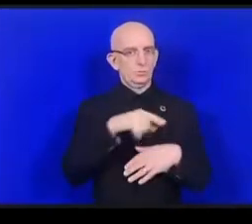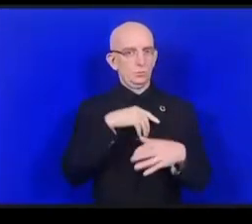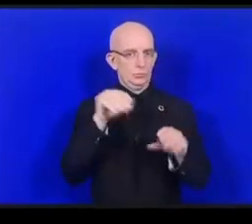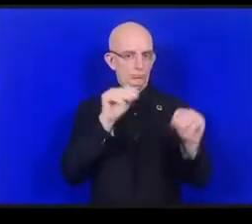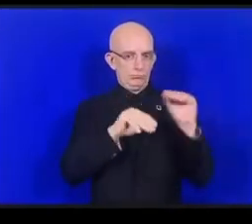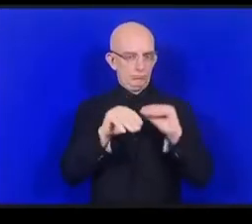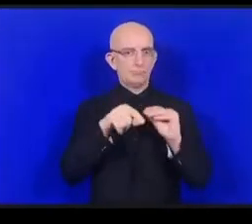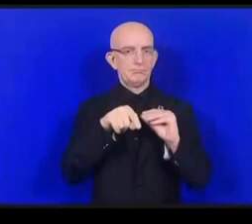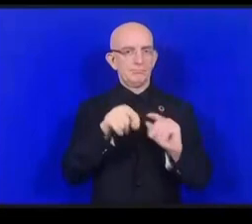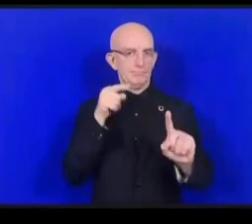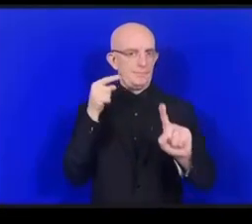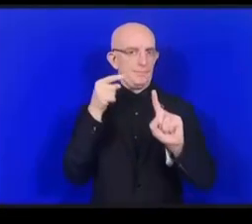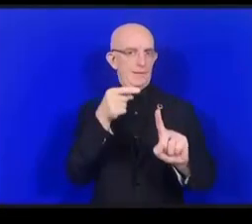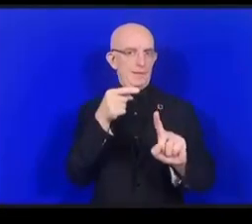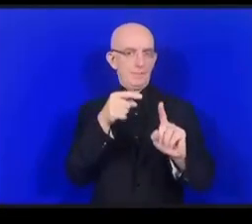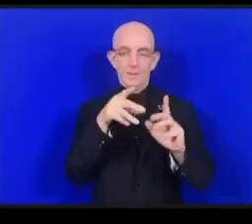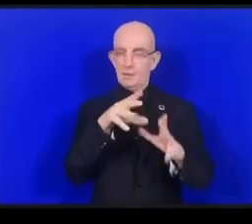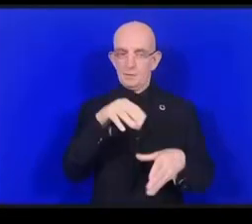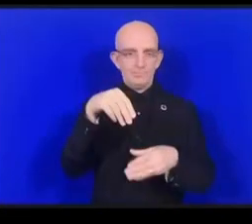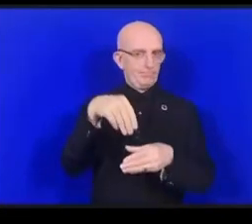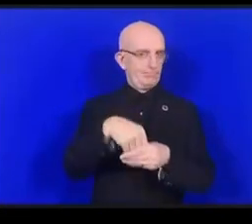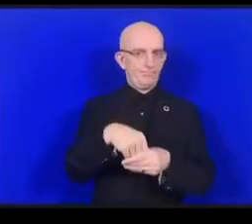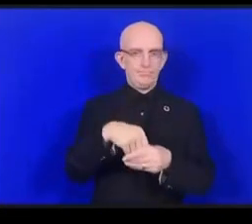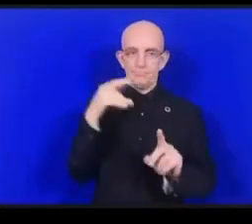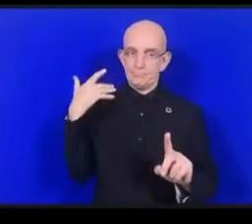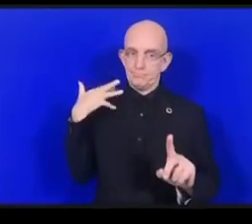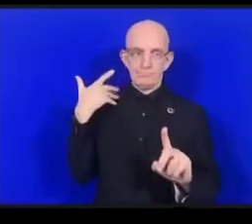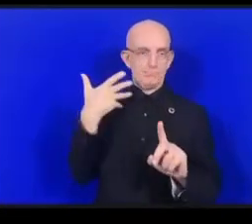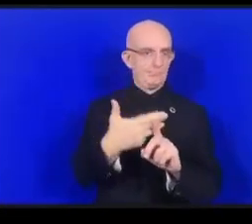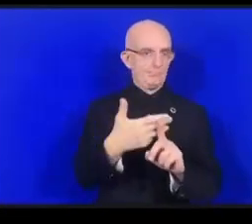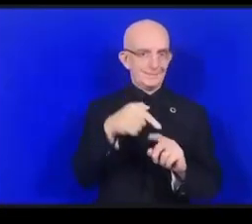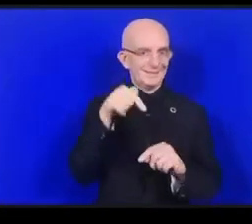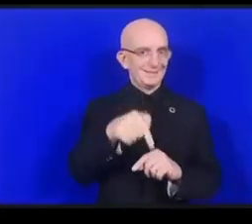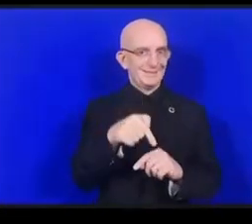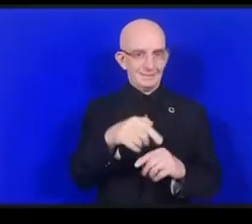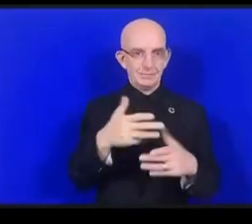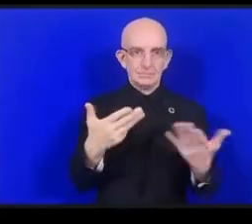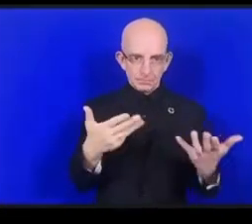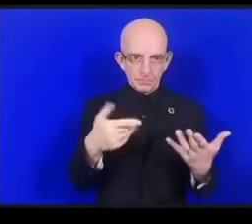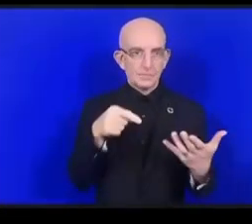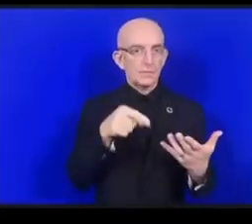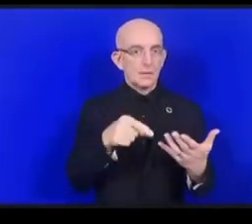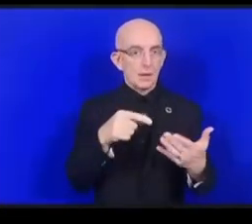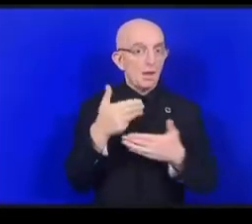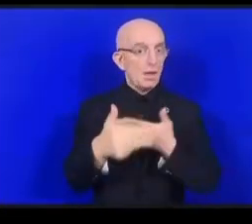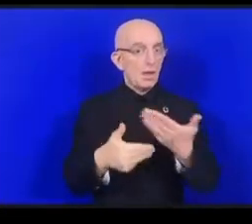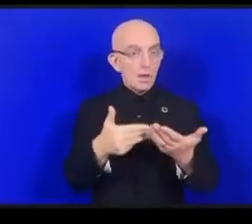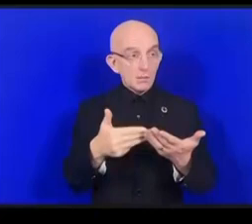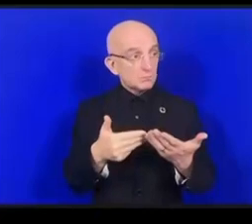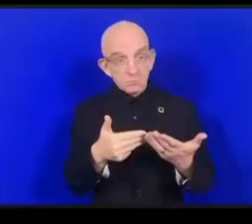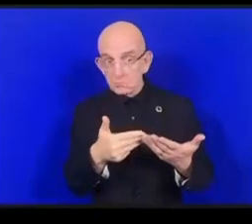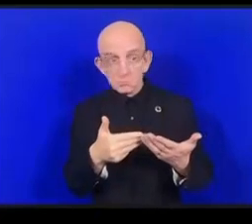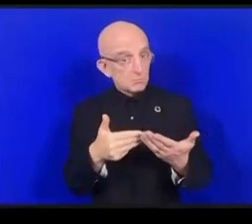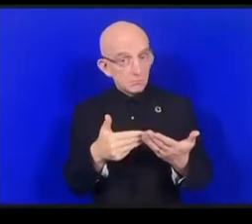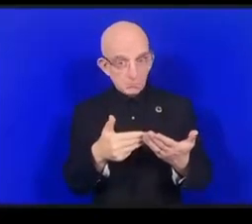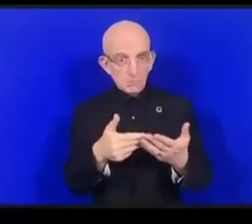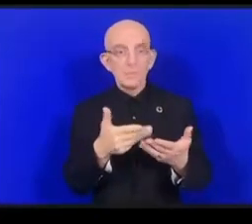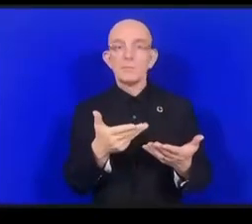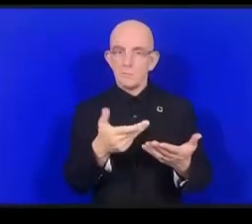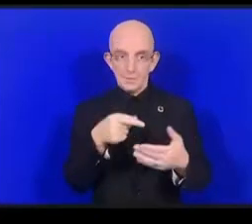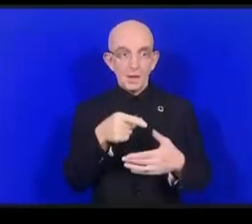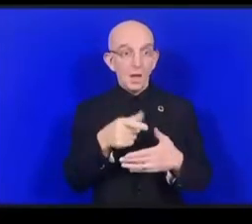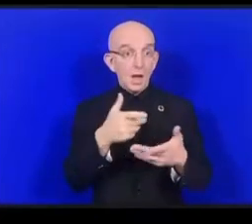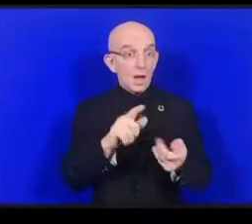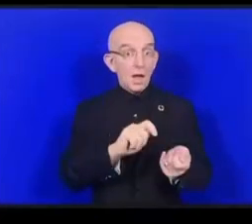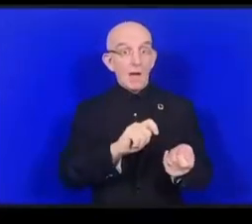has purpose has become deleterious can be dealt with and such? So those are the problems that the Dynamic Coalition